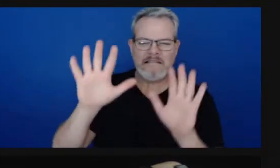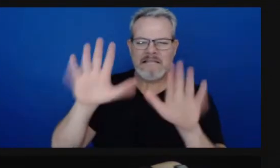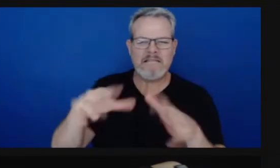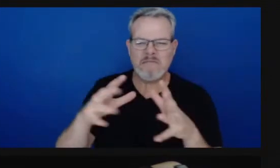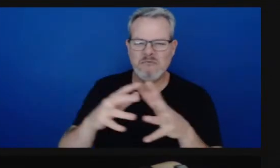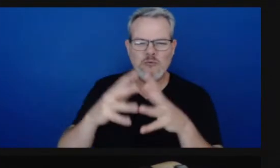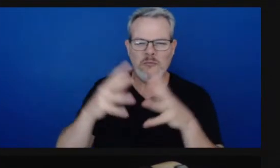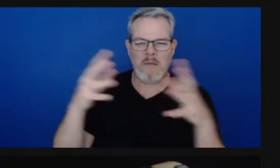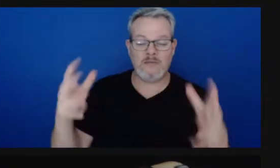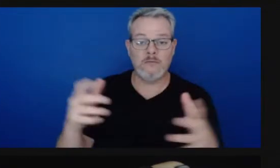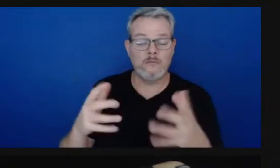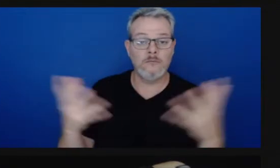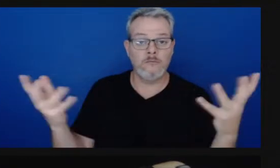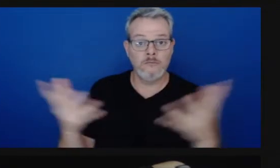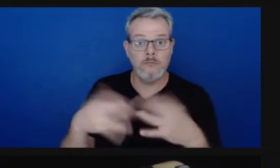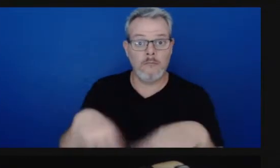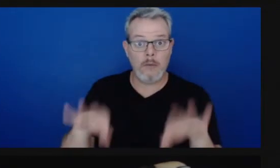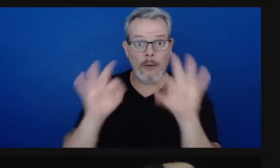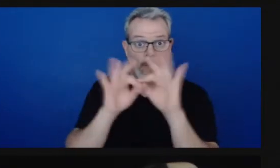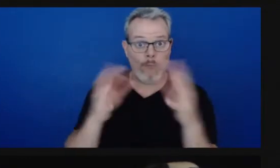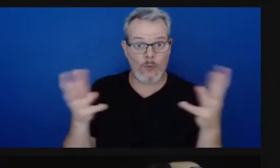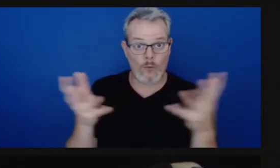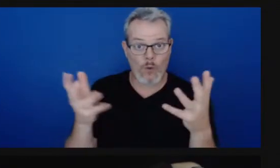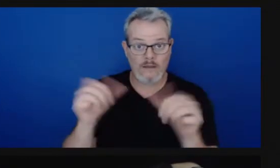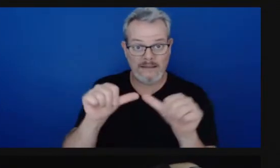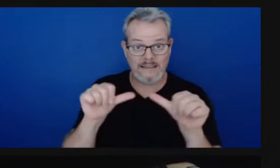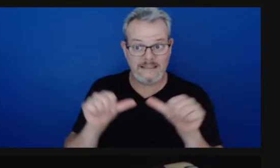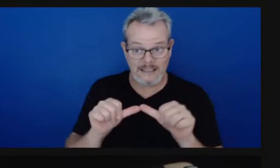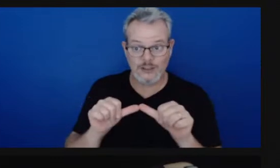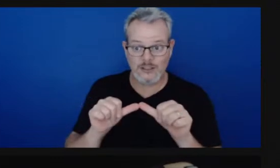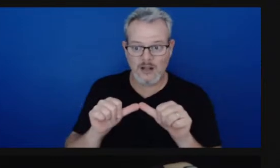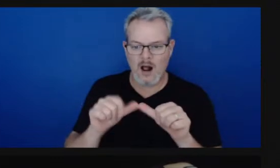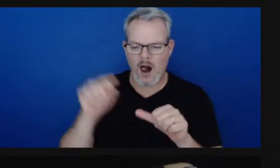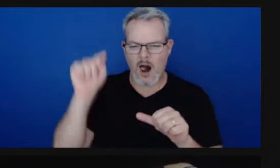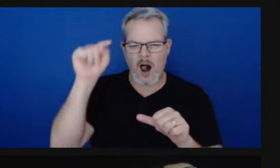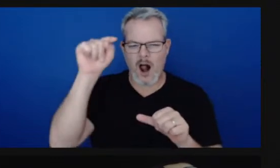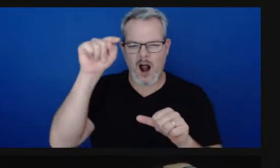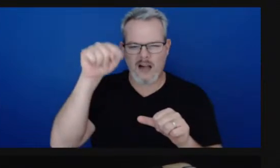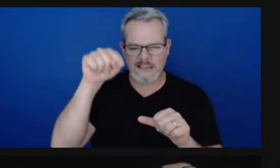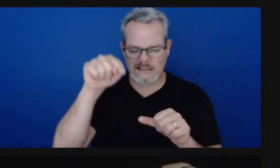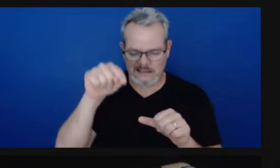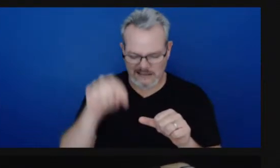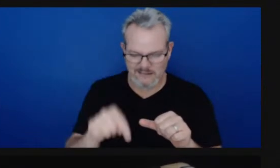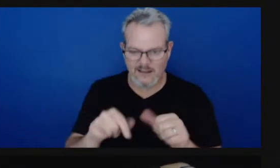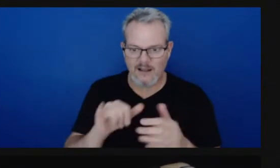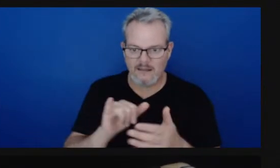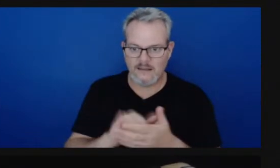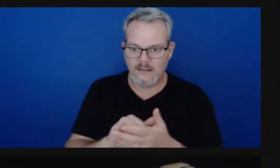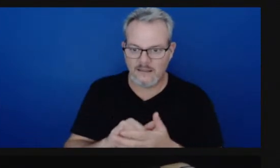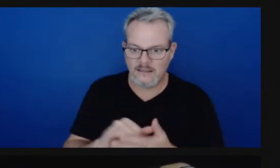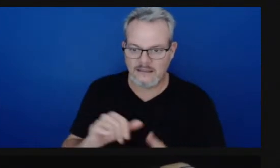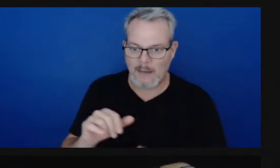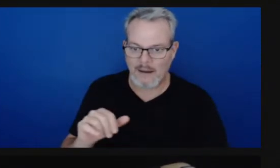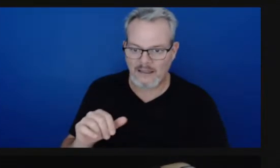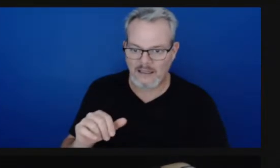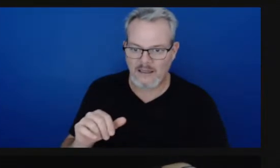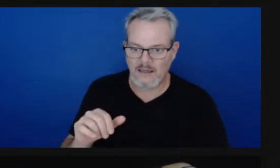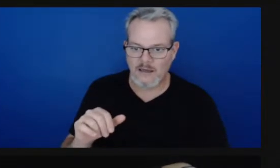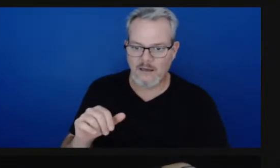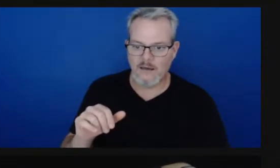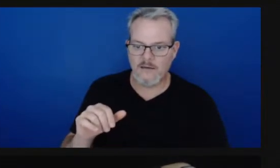been important in this has been the one all the way down here, Hilinapali. This station is getting pushed